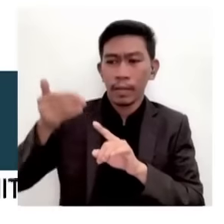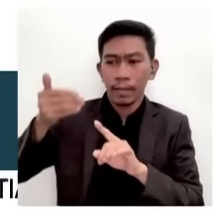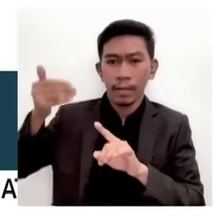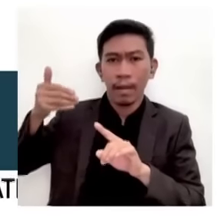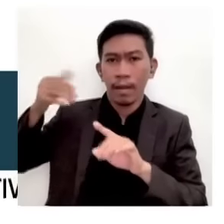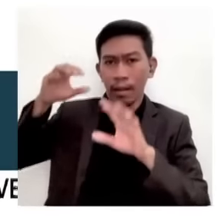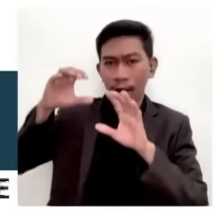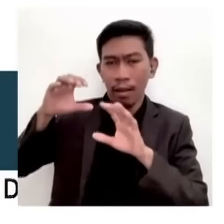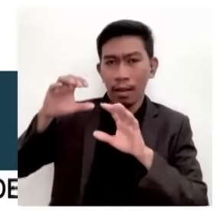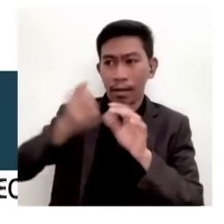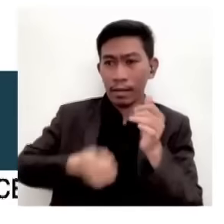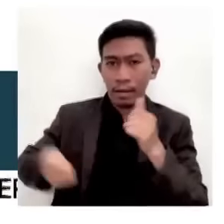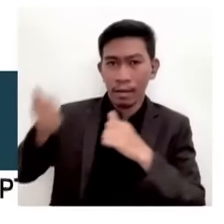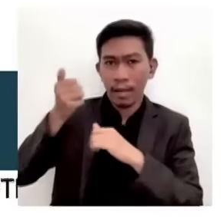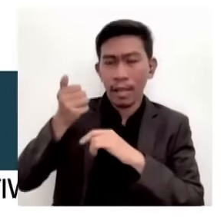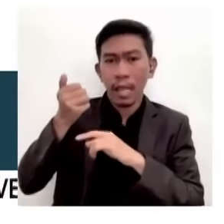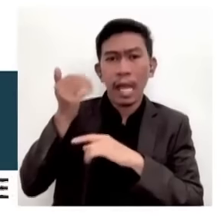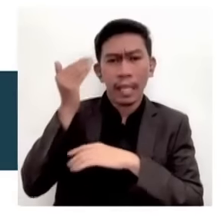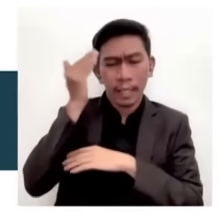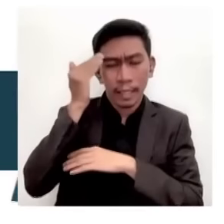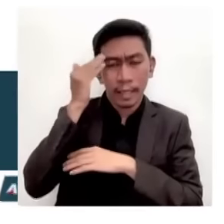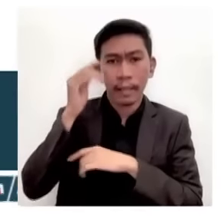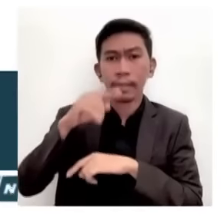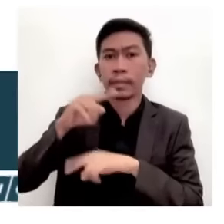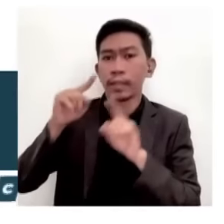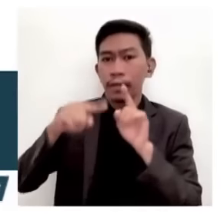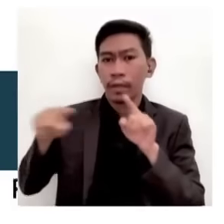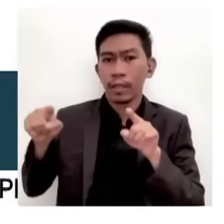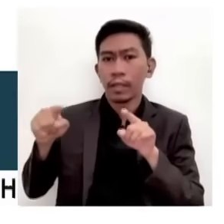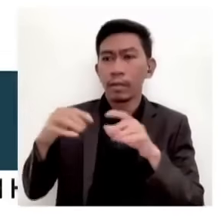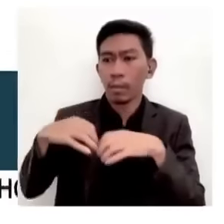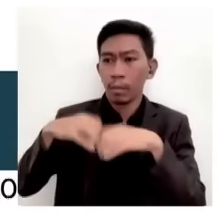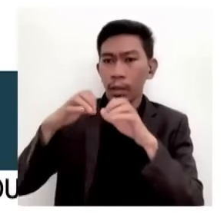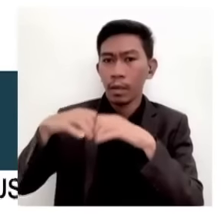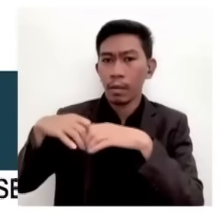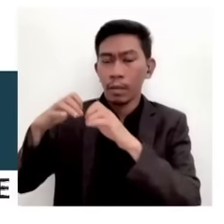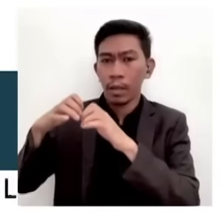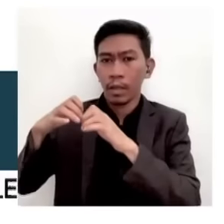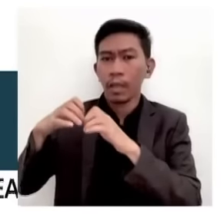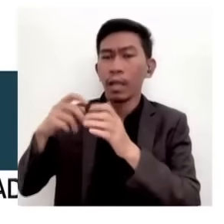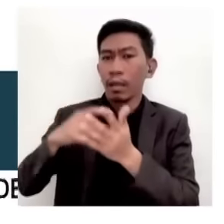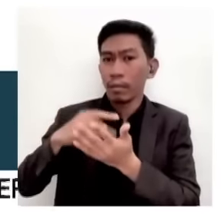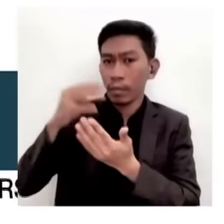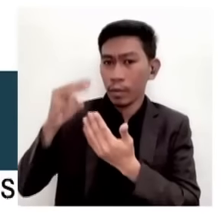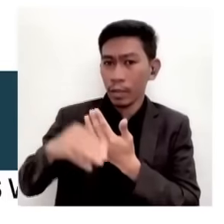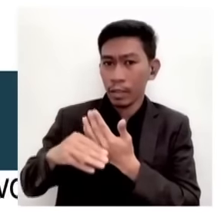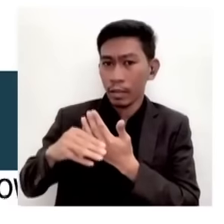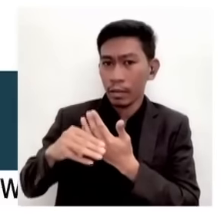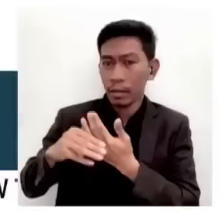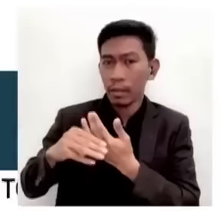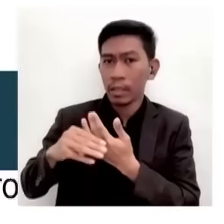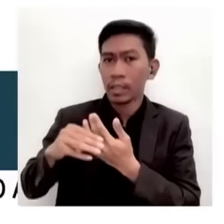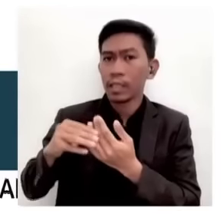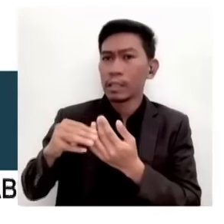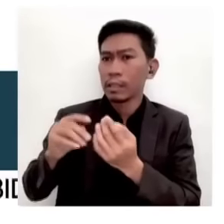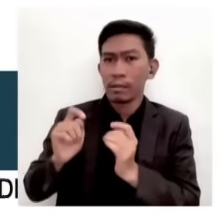we know that certain infrastructure, especially infrastructure projects and flood control programs, they don't happen overnight.